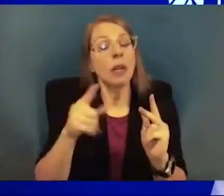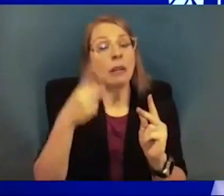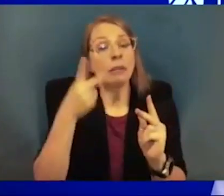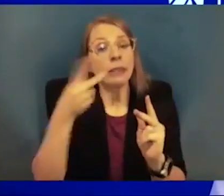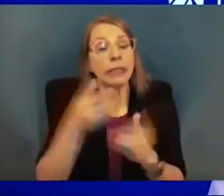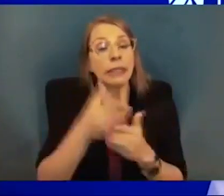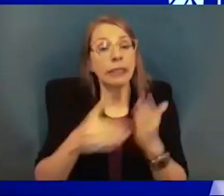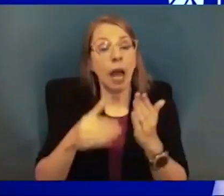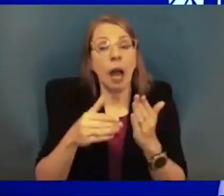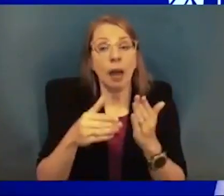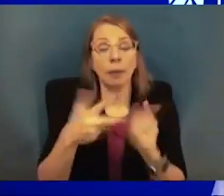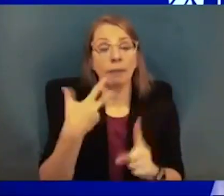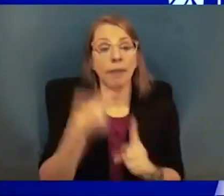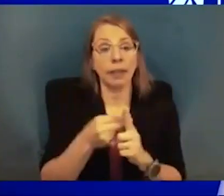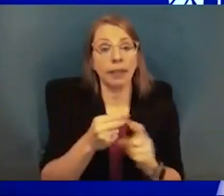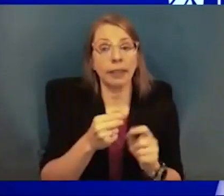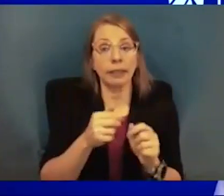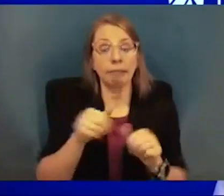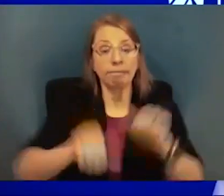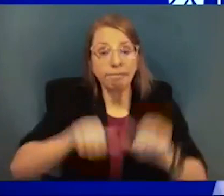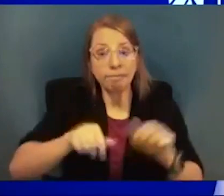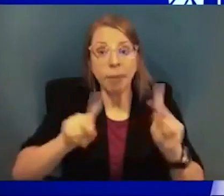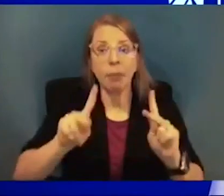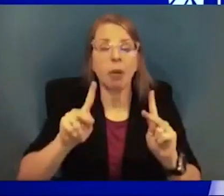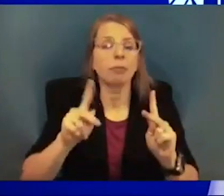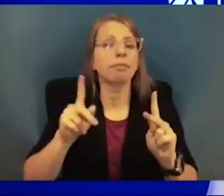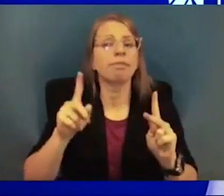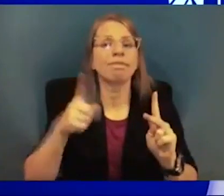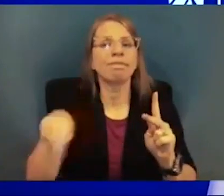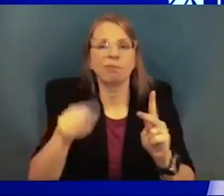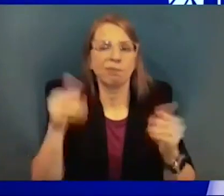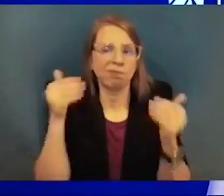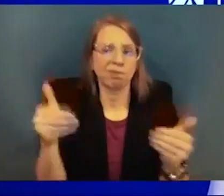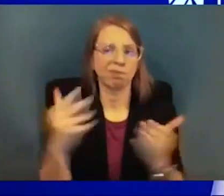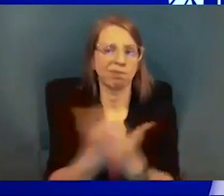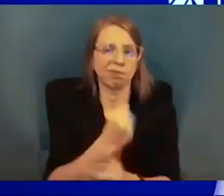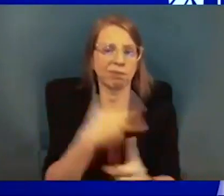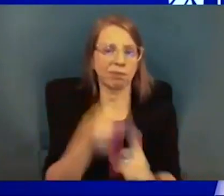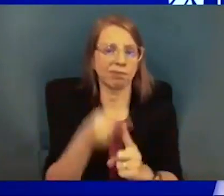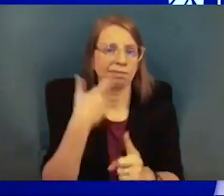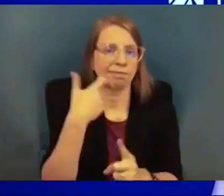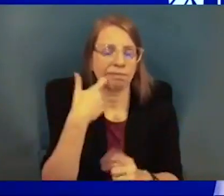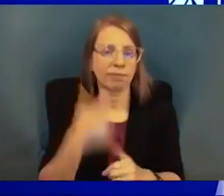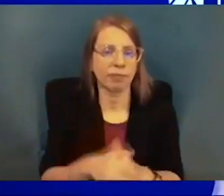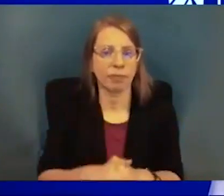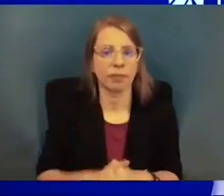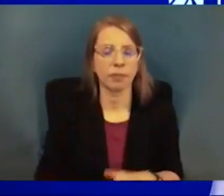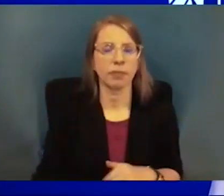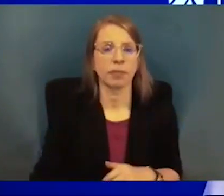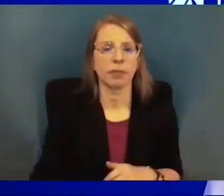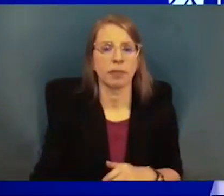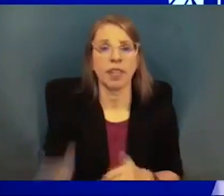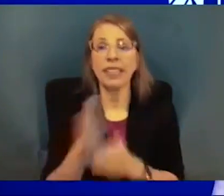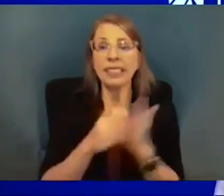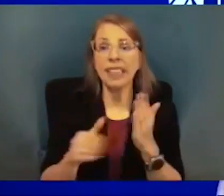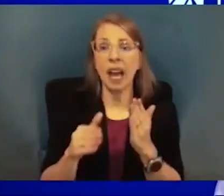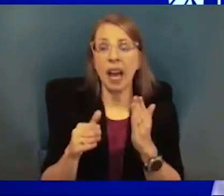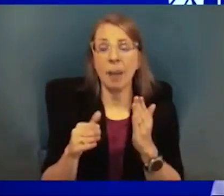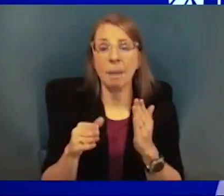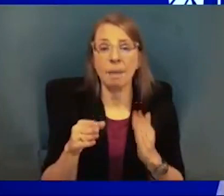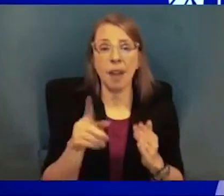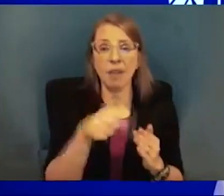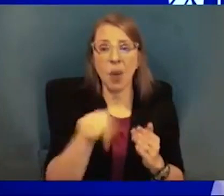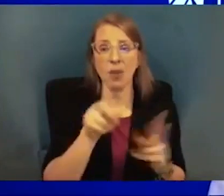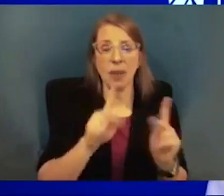hesitant people who have gone ahead and got the vaccine. A recent publication did show that some of those fence sitters did go and get